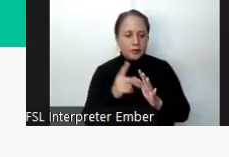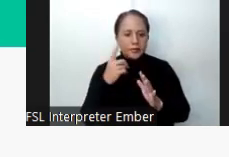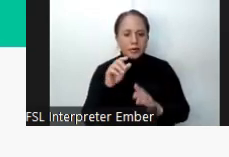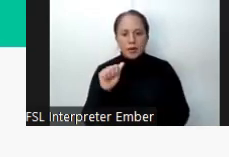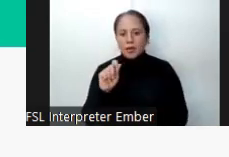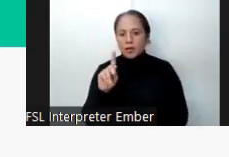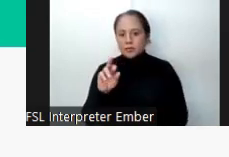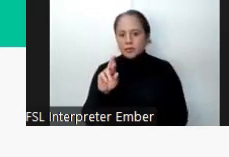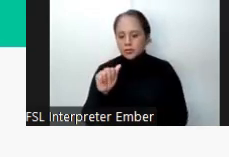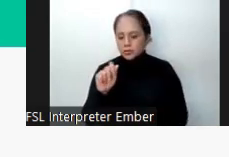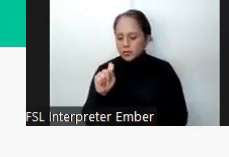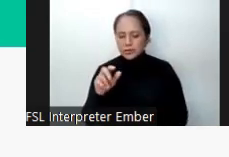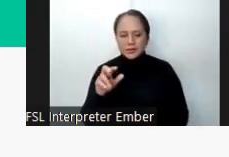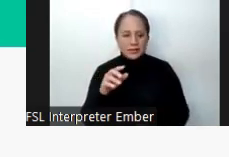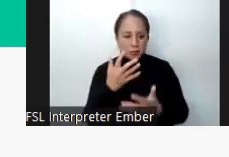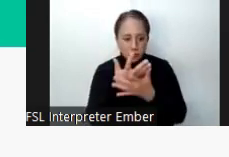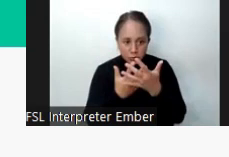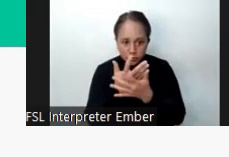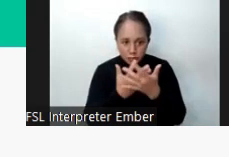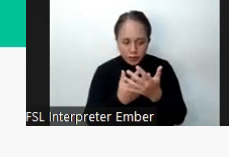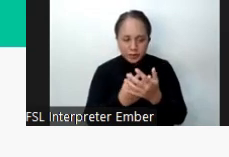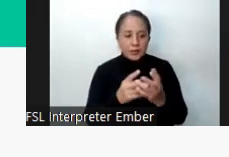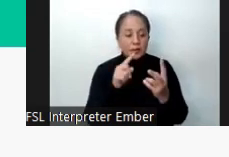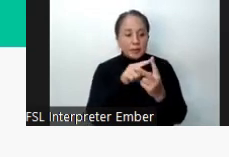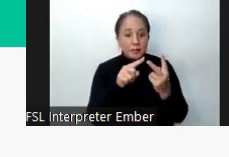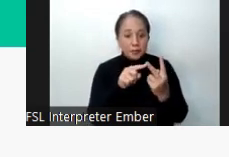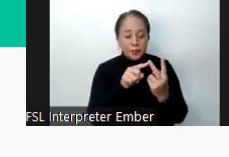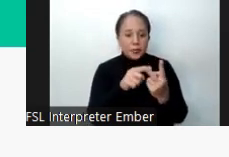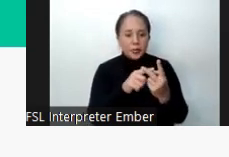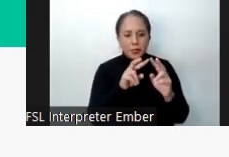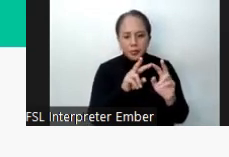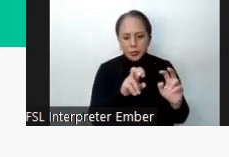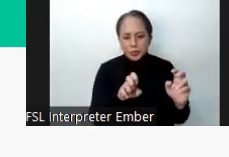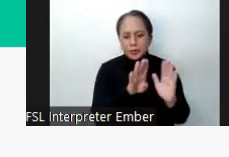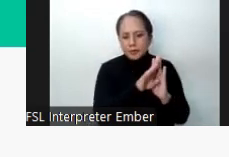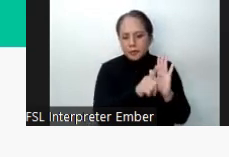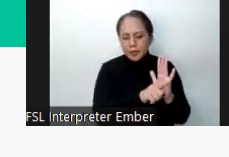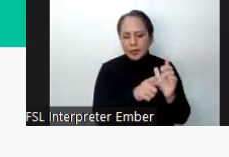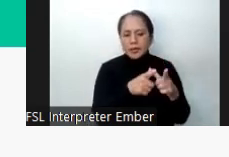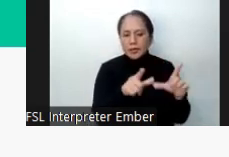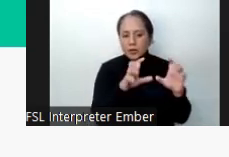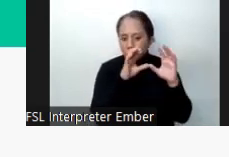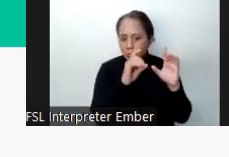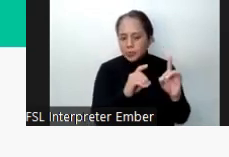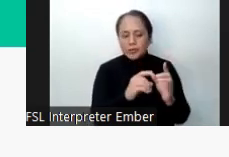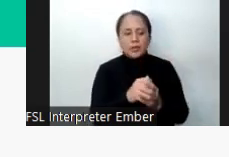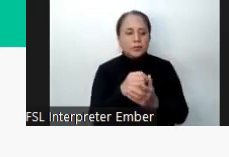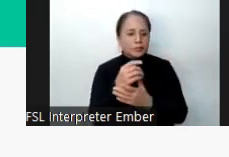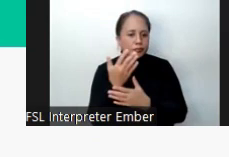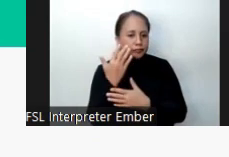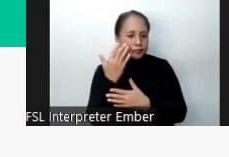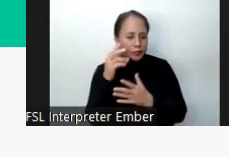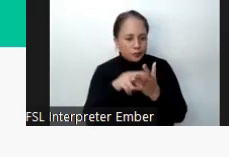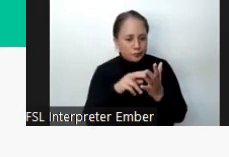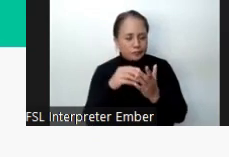abstract screening. Each pair was composed of a researcher with a background in language education and literacy